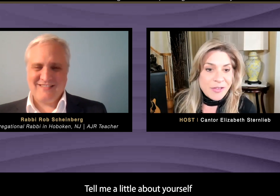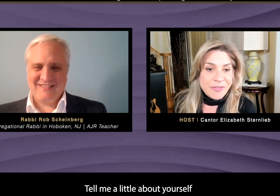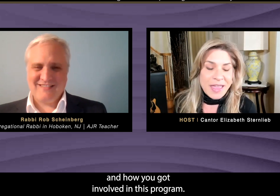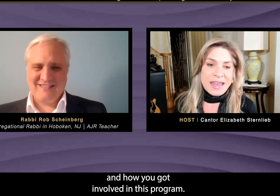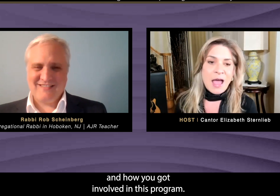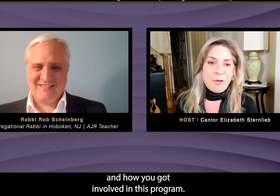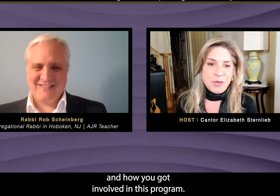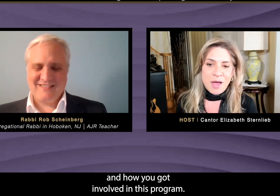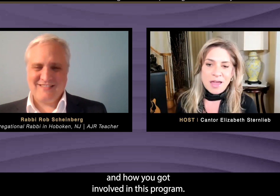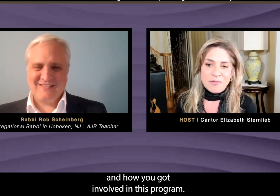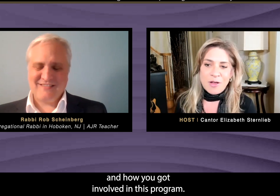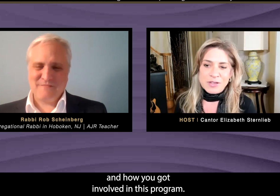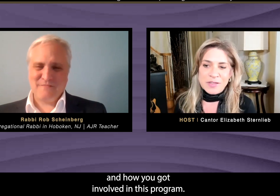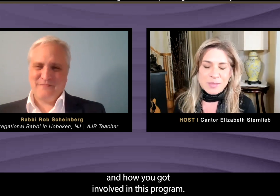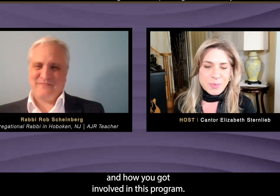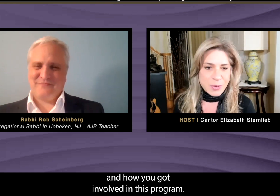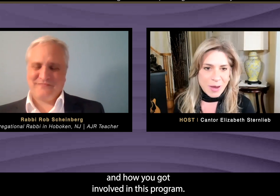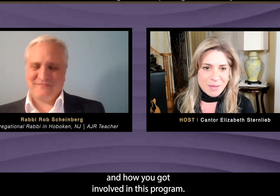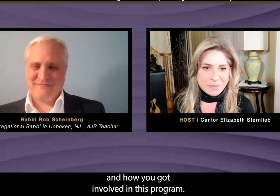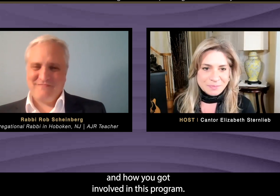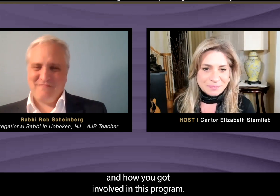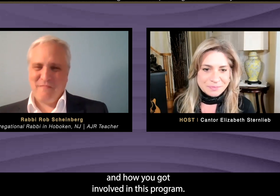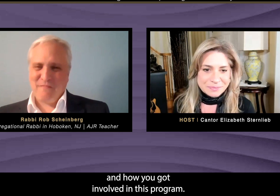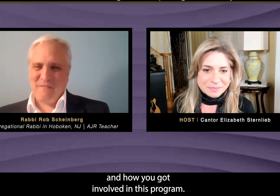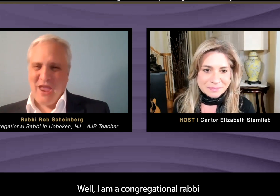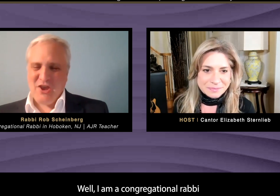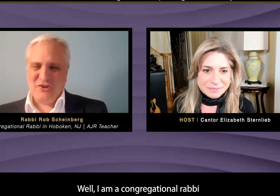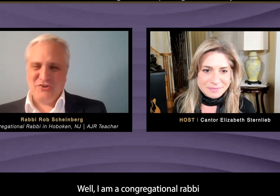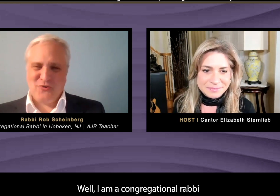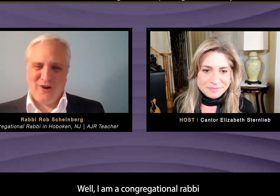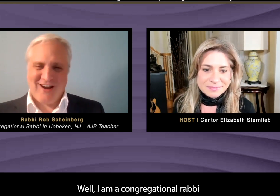about yourself and how you got involved in this program.